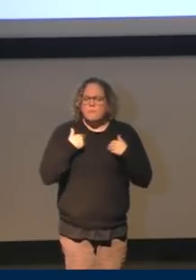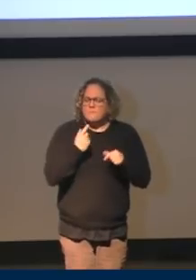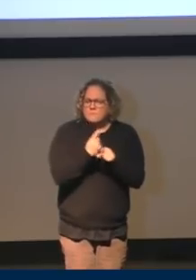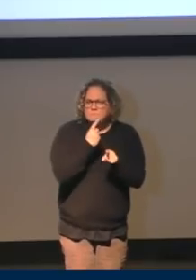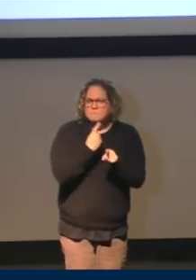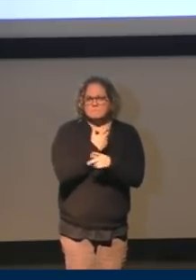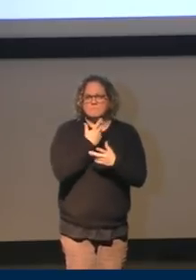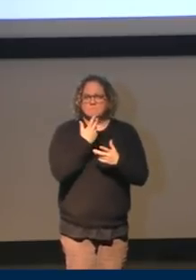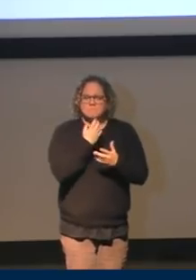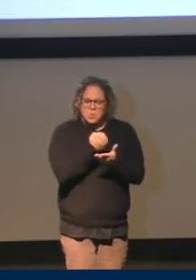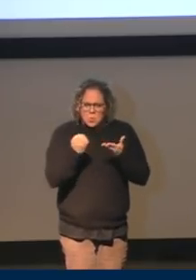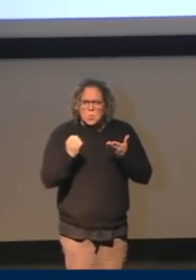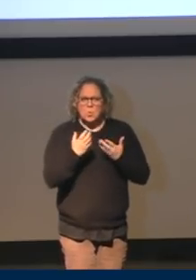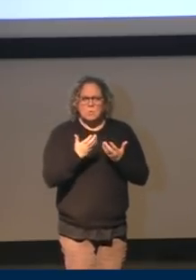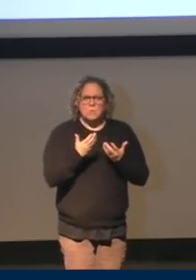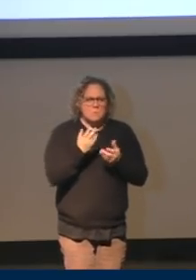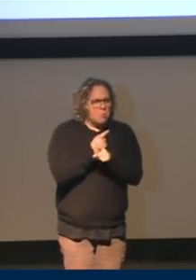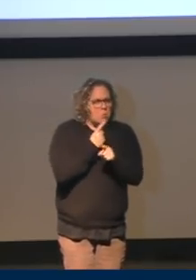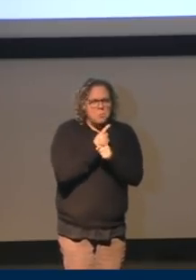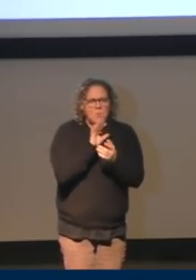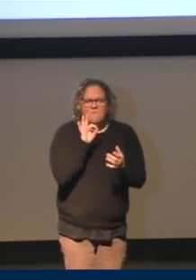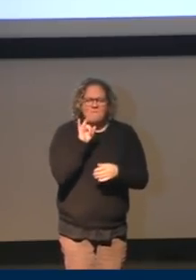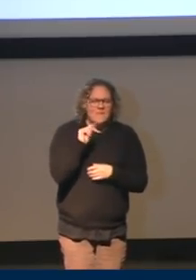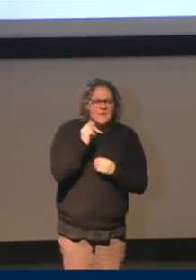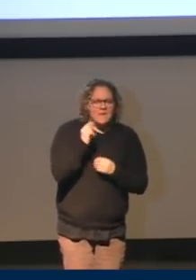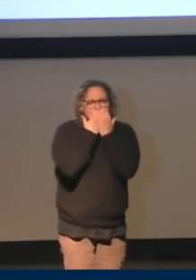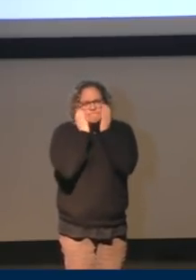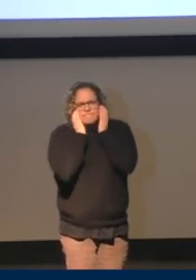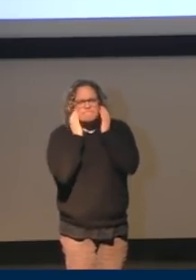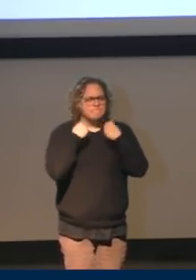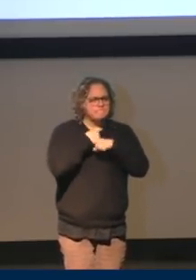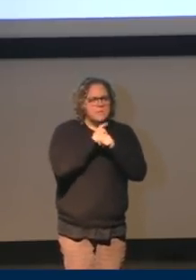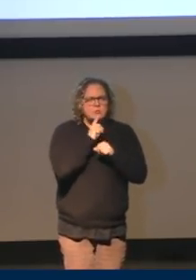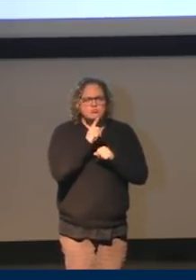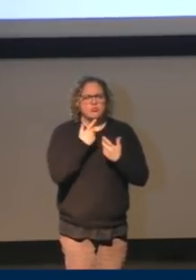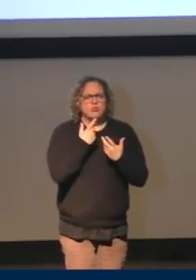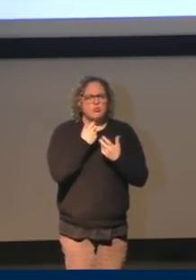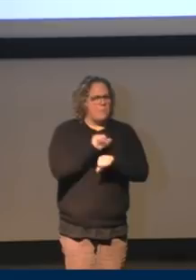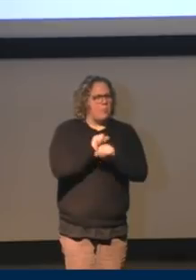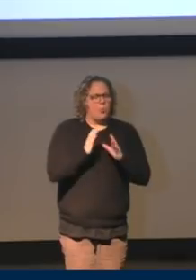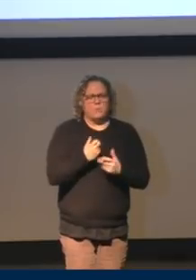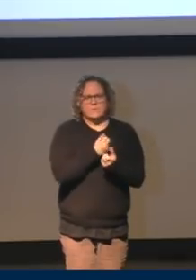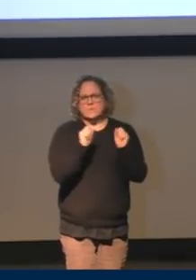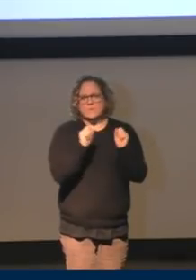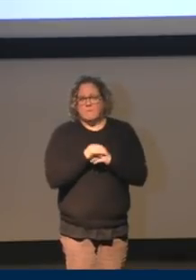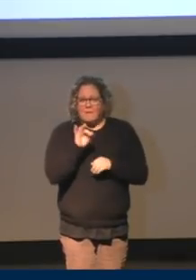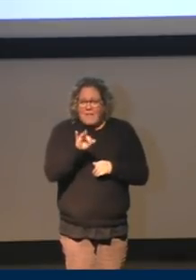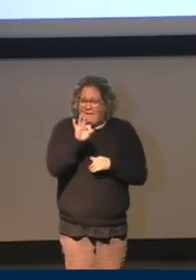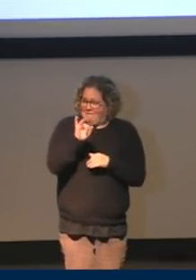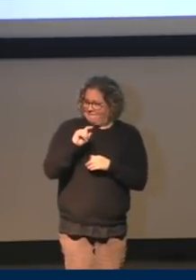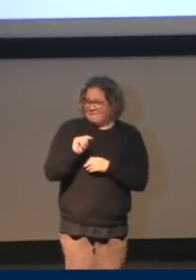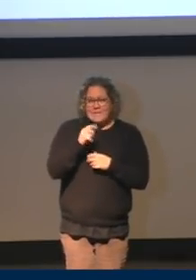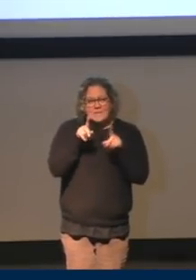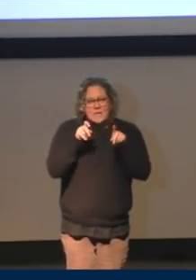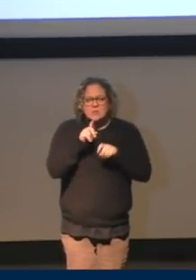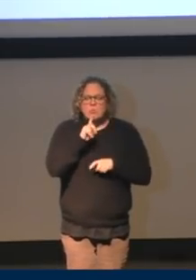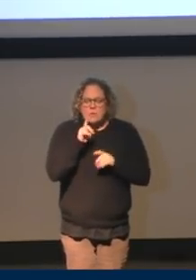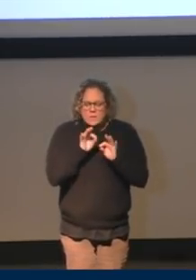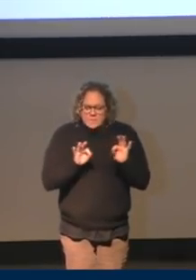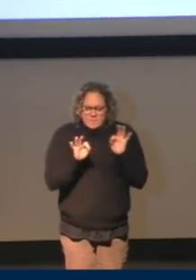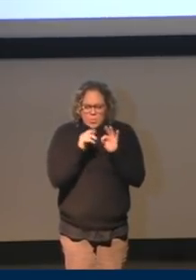that it is fit tested properly, and that it keeps our employees safe. That fit testing is really the key to your